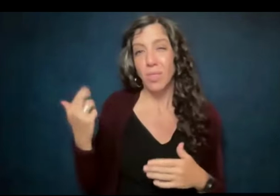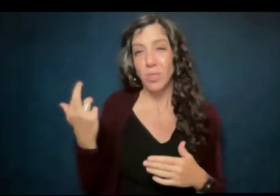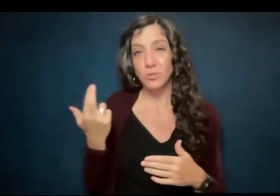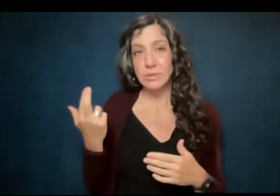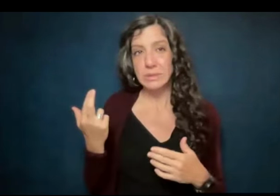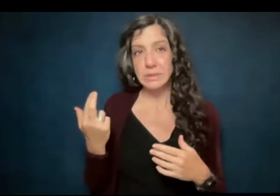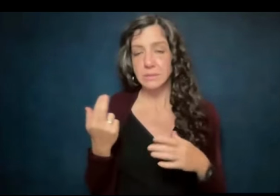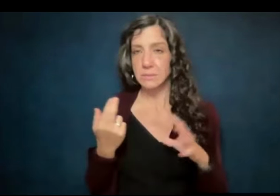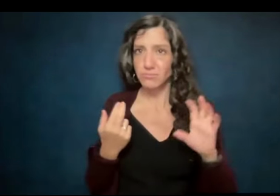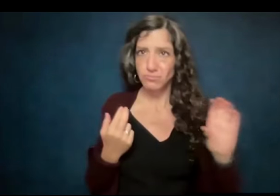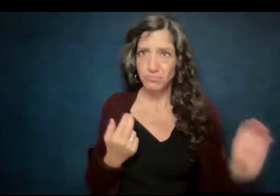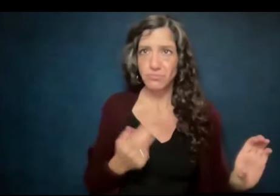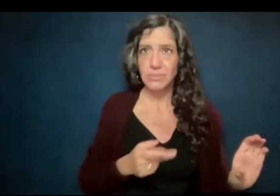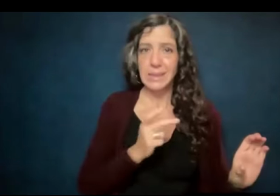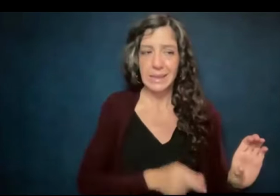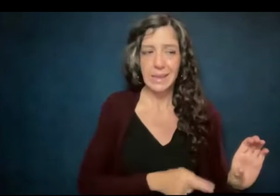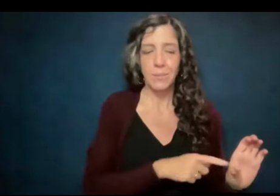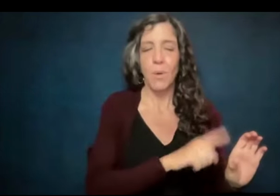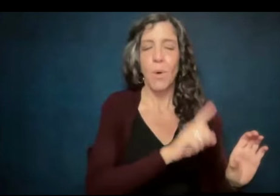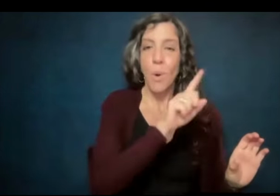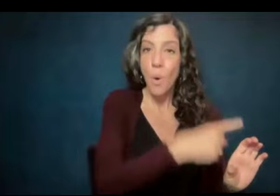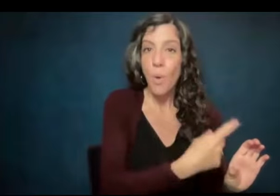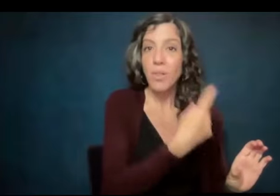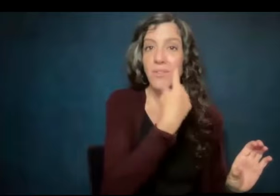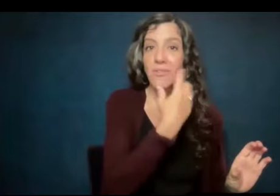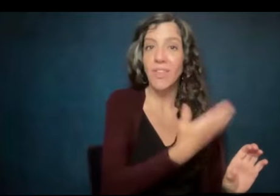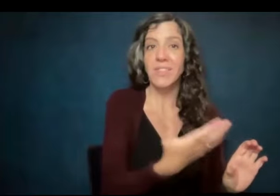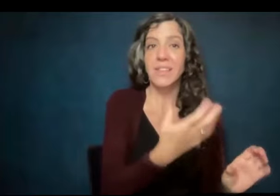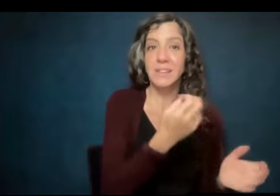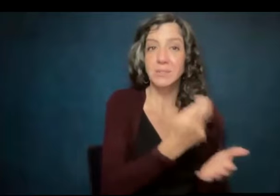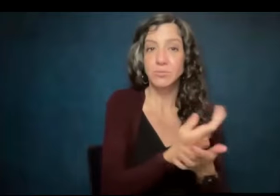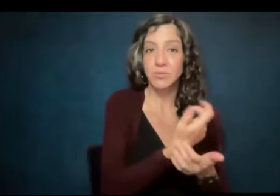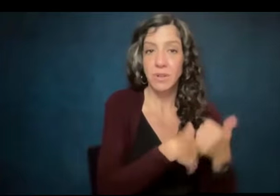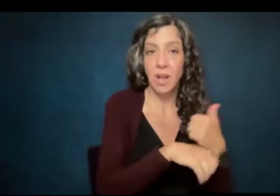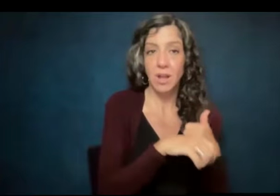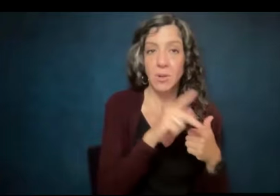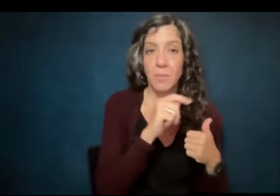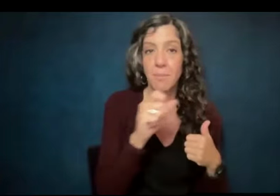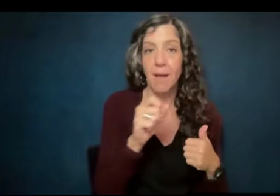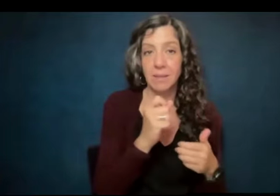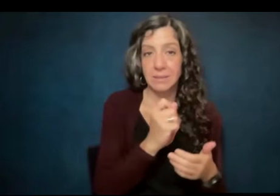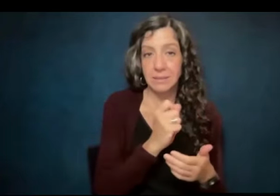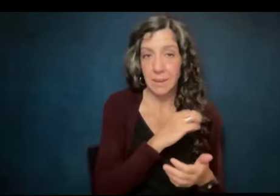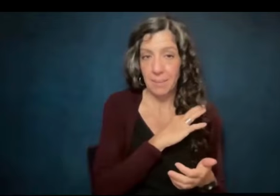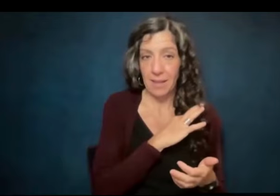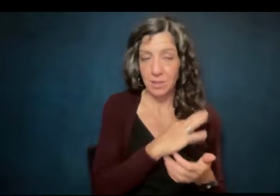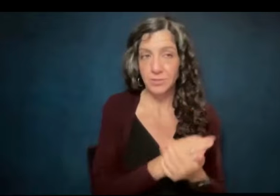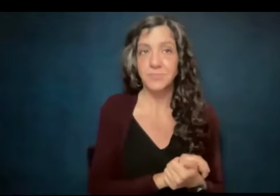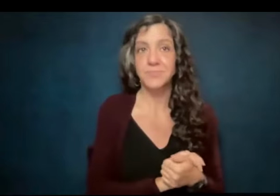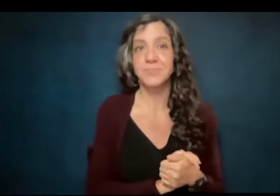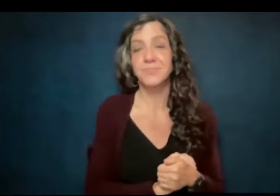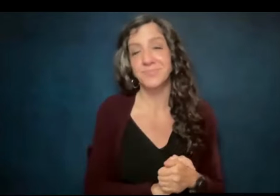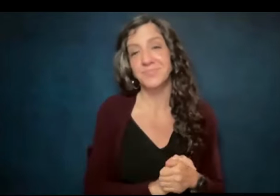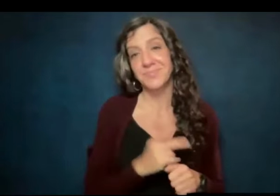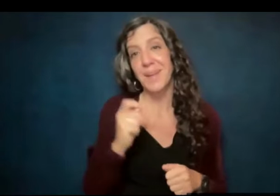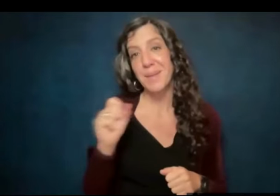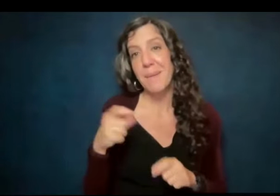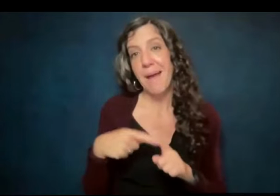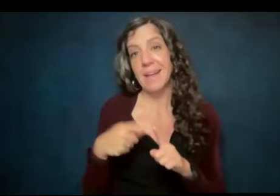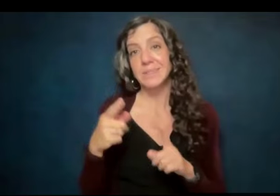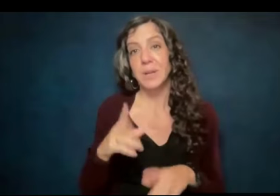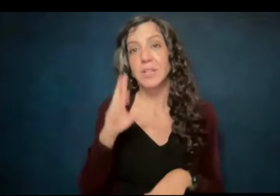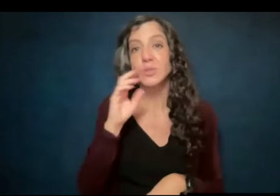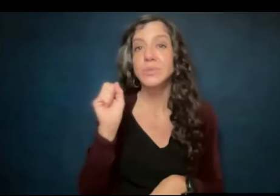pay for those goods and services approved in the PASS application. The PASS specialist will send a letter, as I